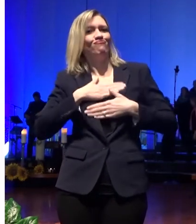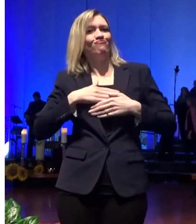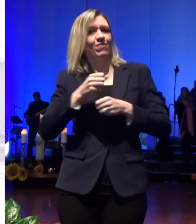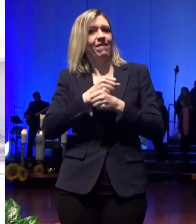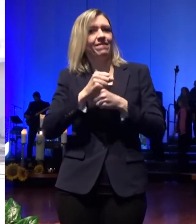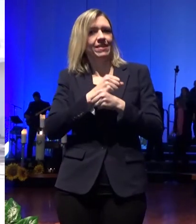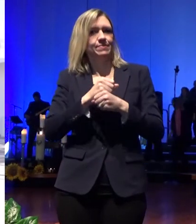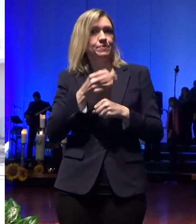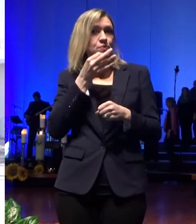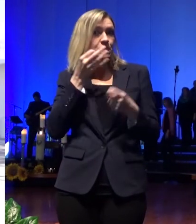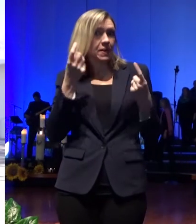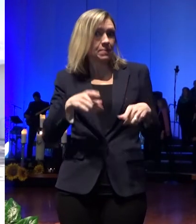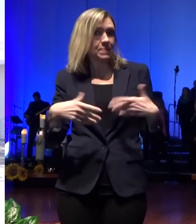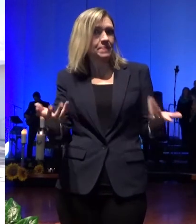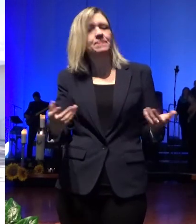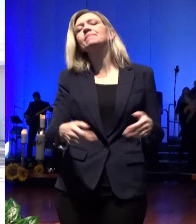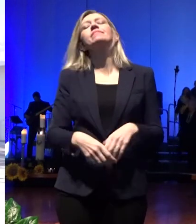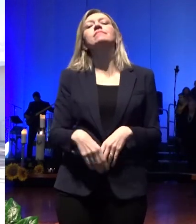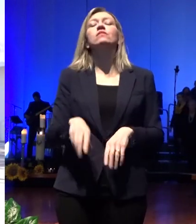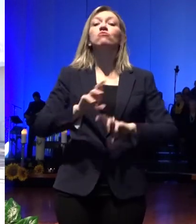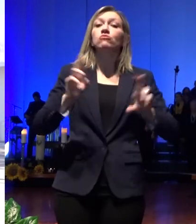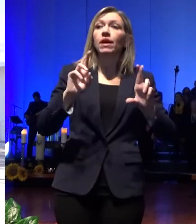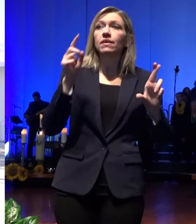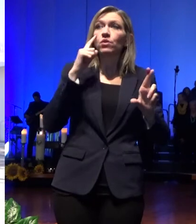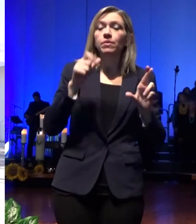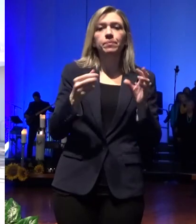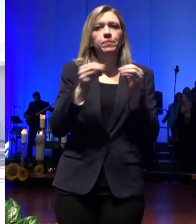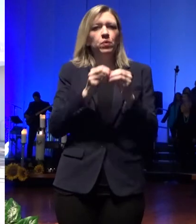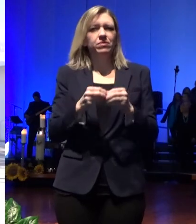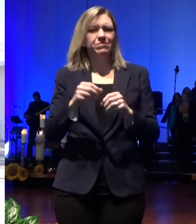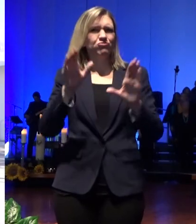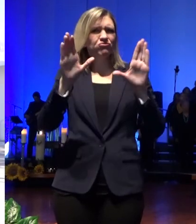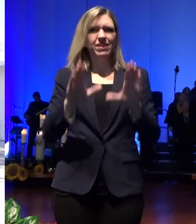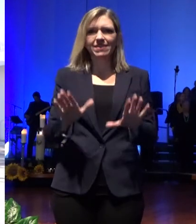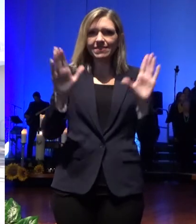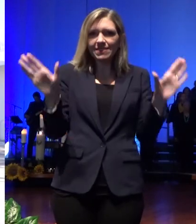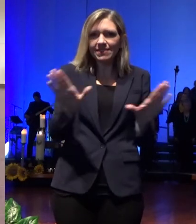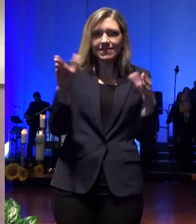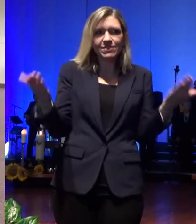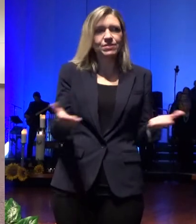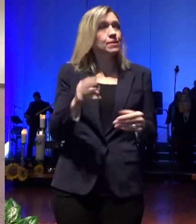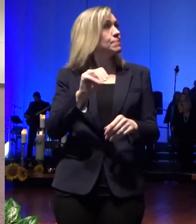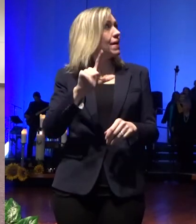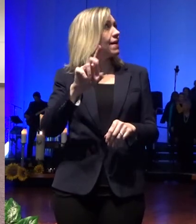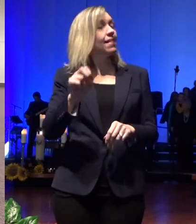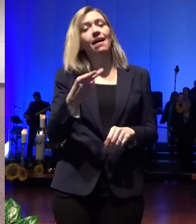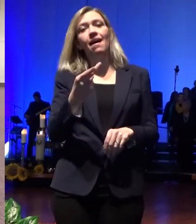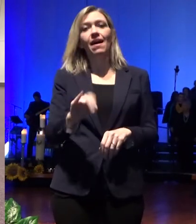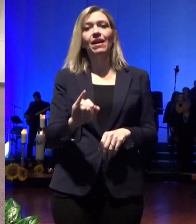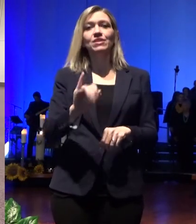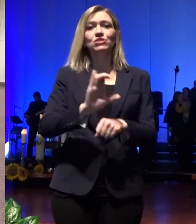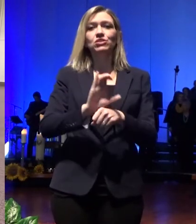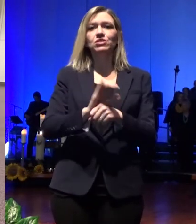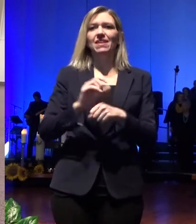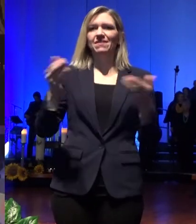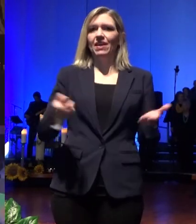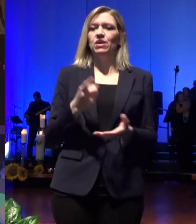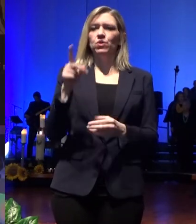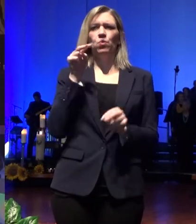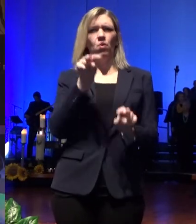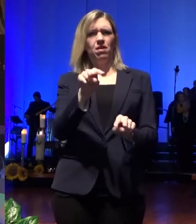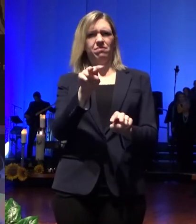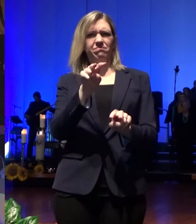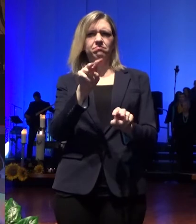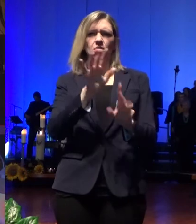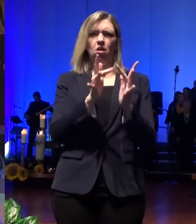up. We're getting ready for another great Sunday here at Mile High Church, and I want to invite you to check out our health and well-being initiative